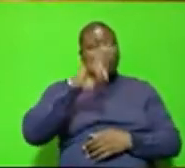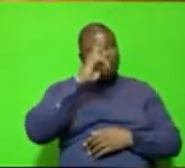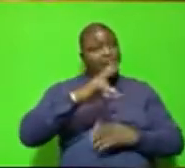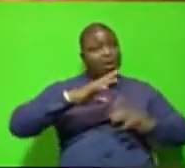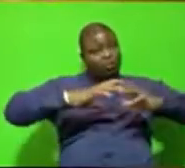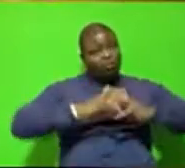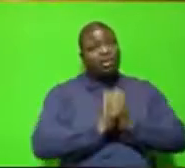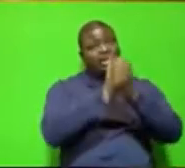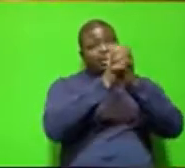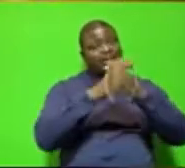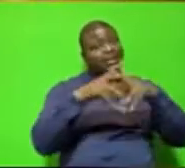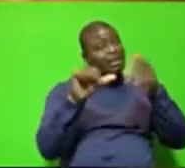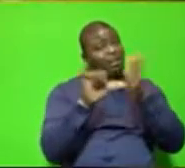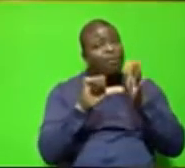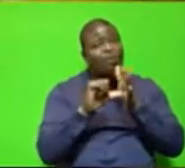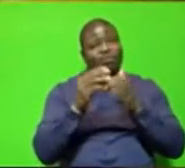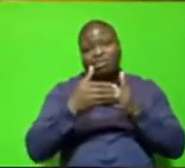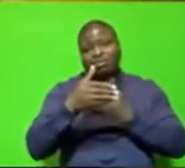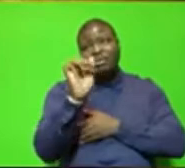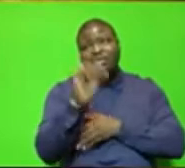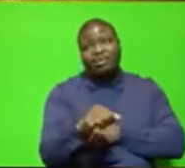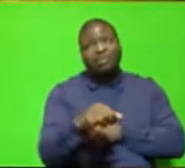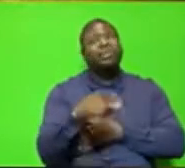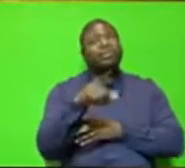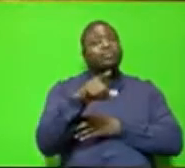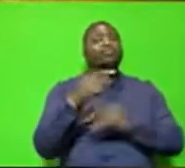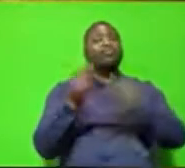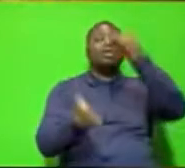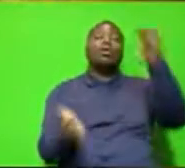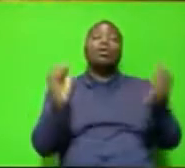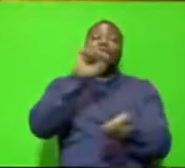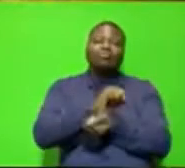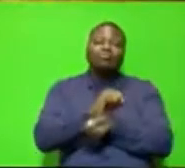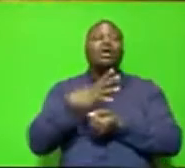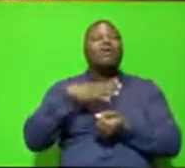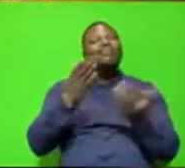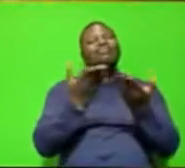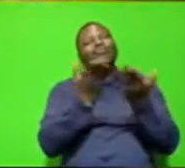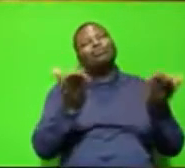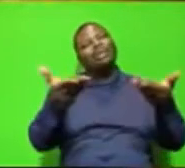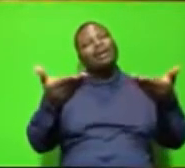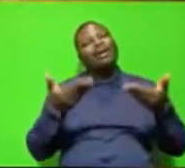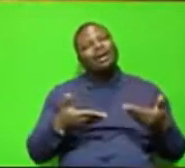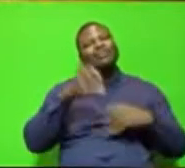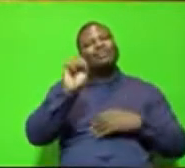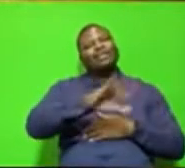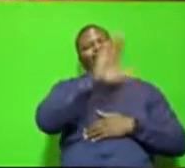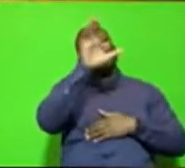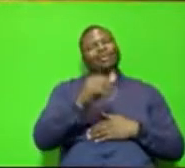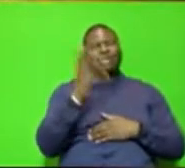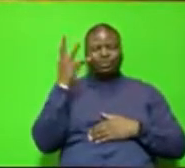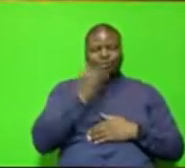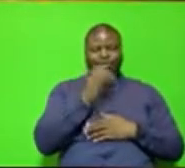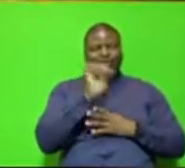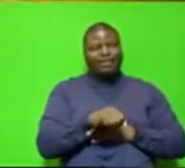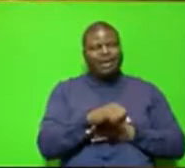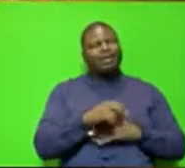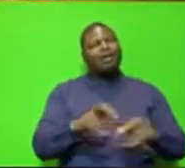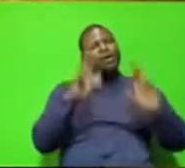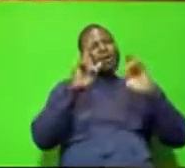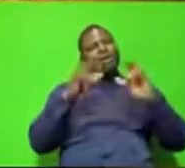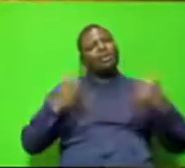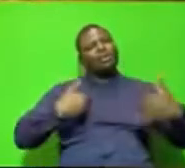strength. We must harness this. In conclusion, I wish to welcome all of you to our beautiful South Africa. May you have a